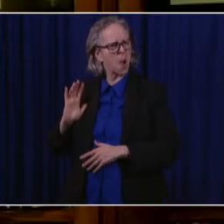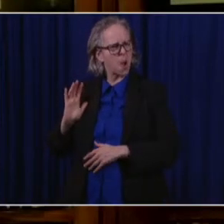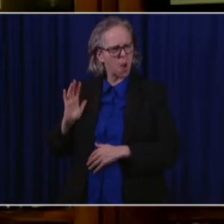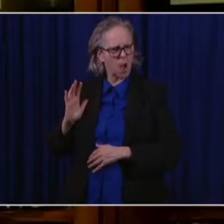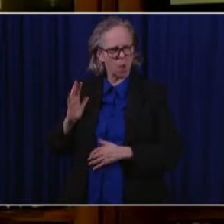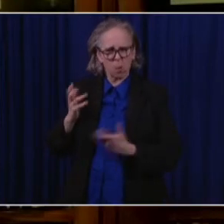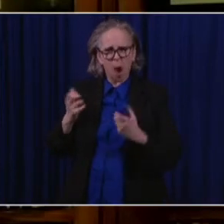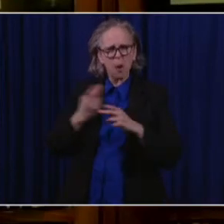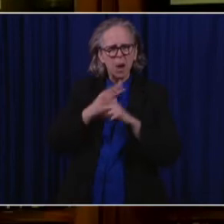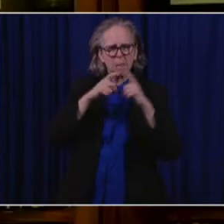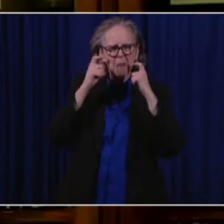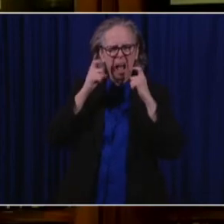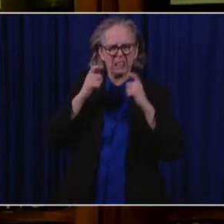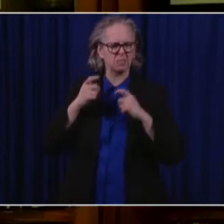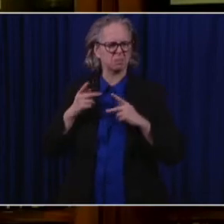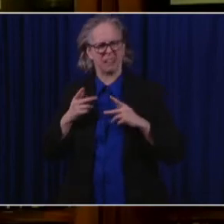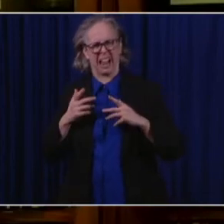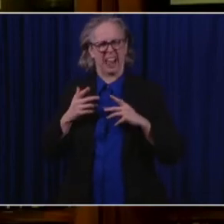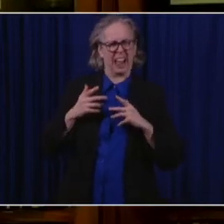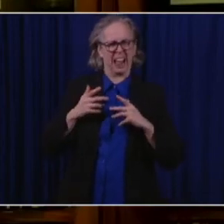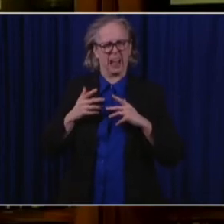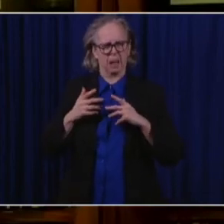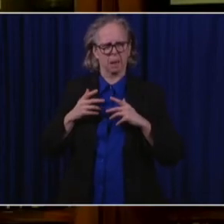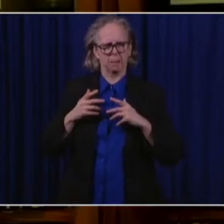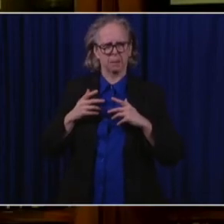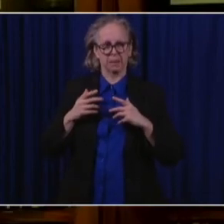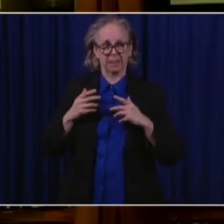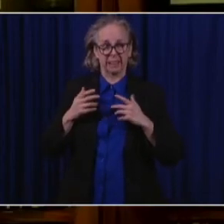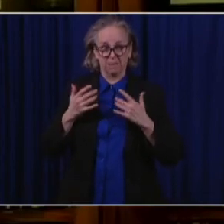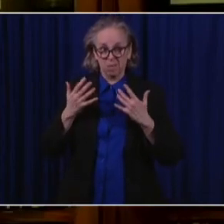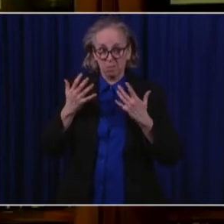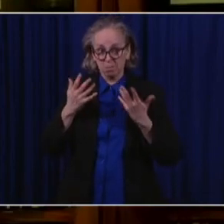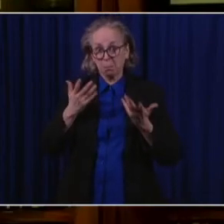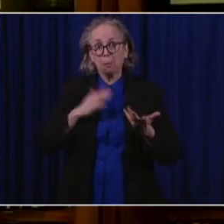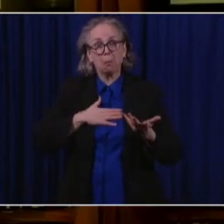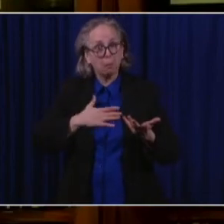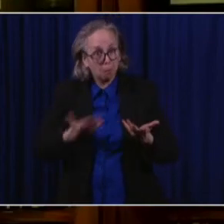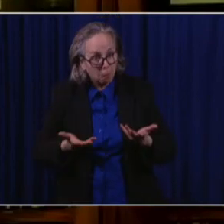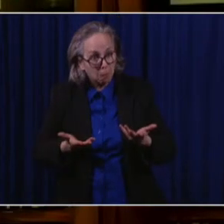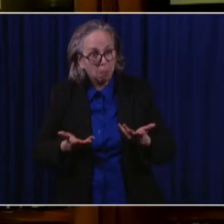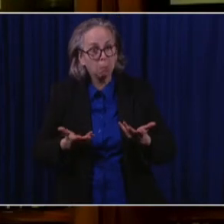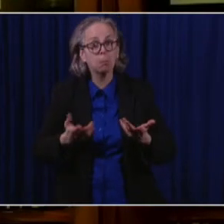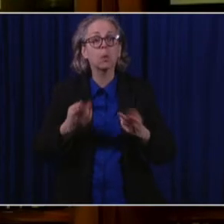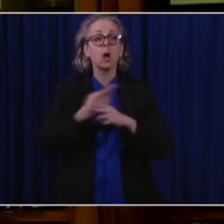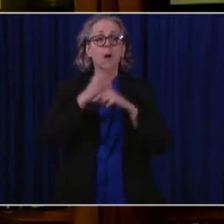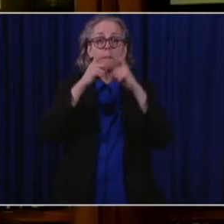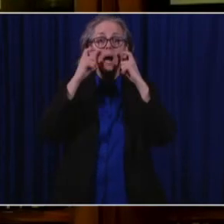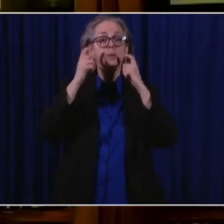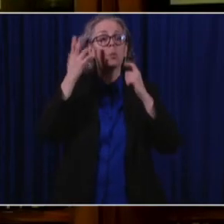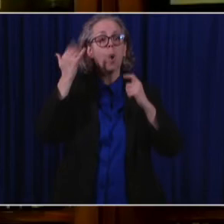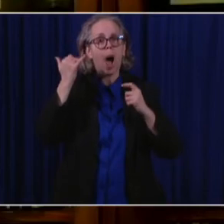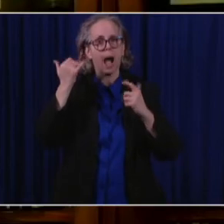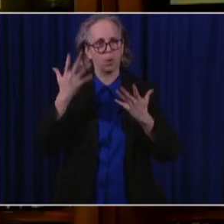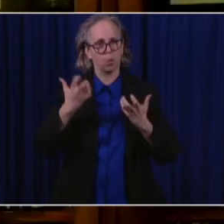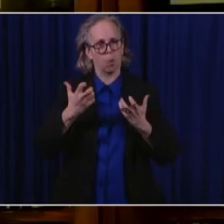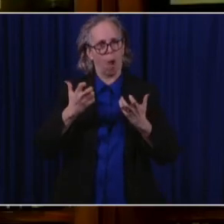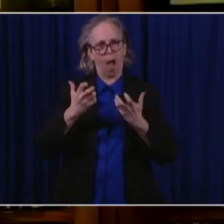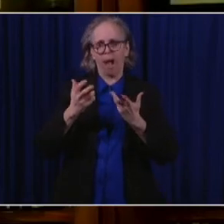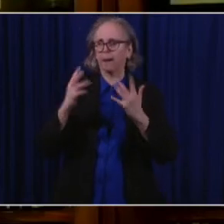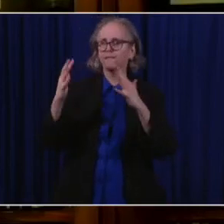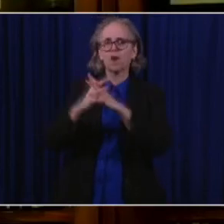play soccer or their son play football and sit in the stands and watch the game. But then after the